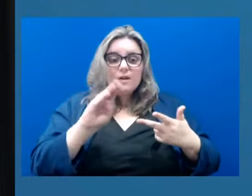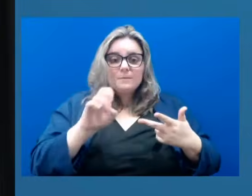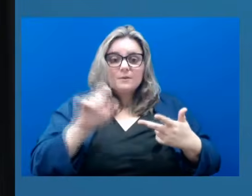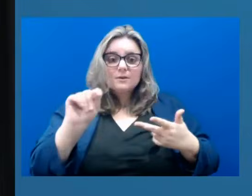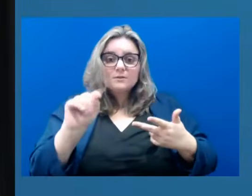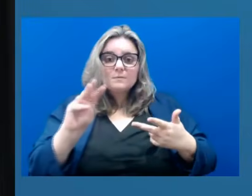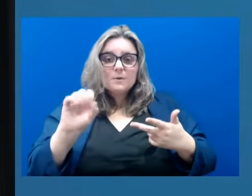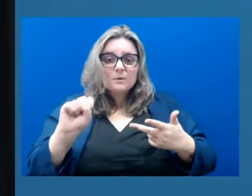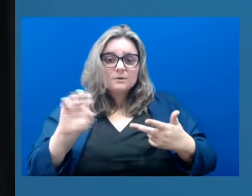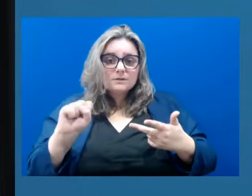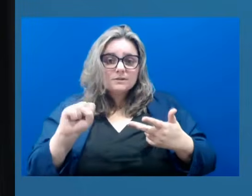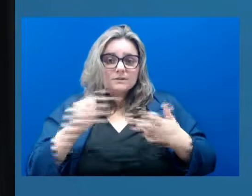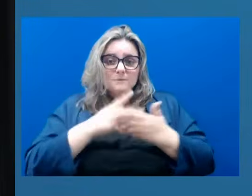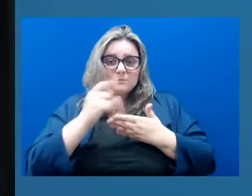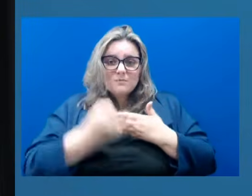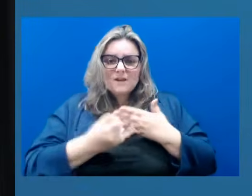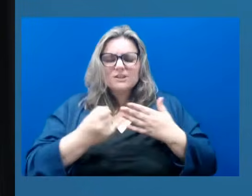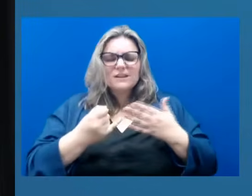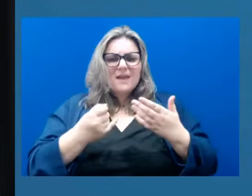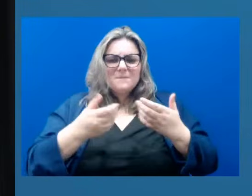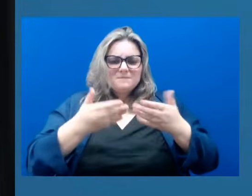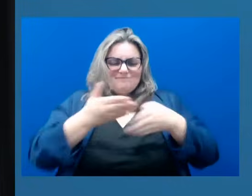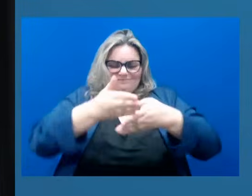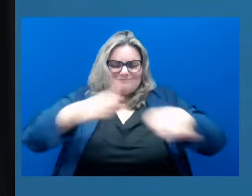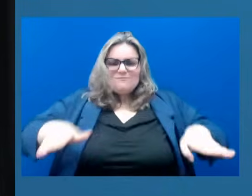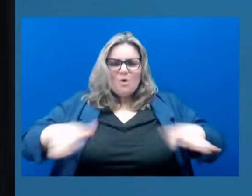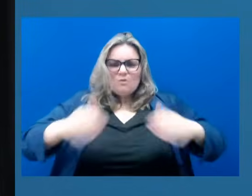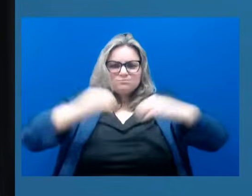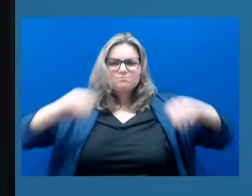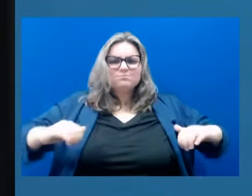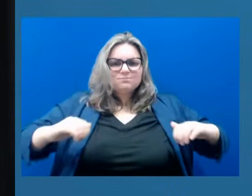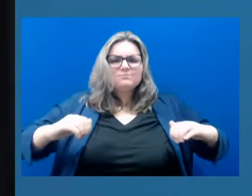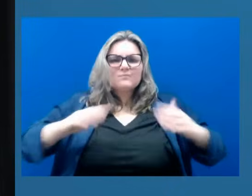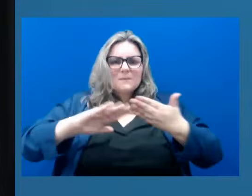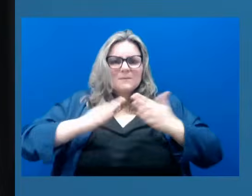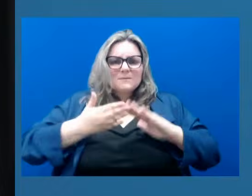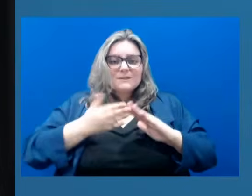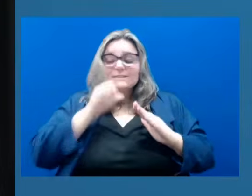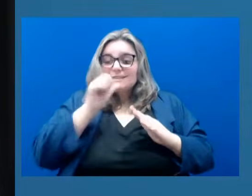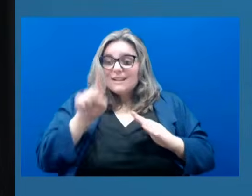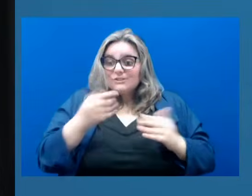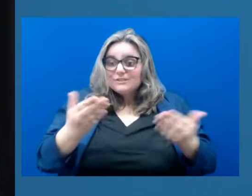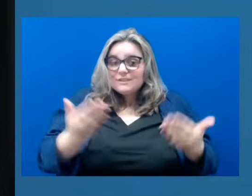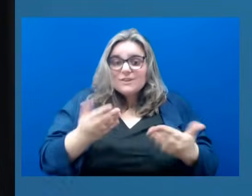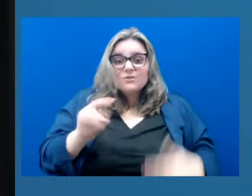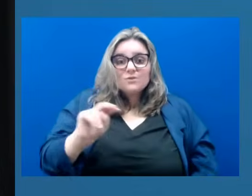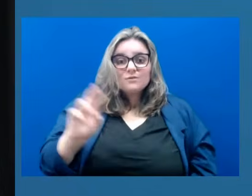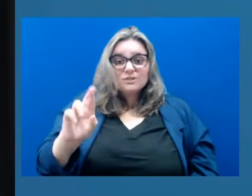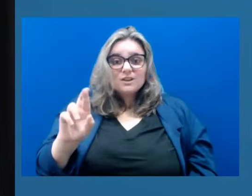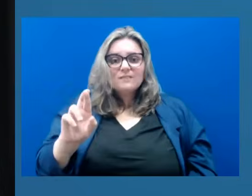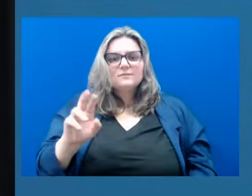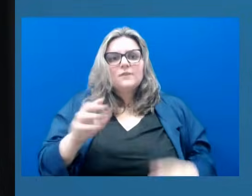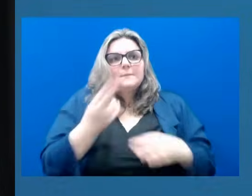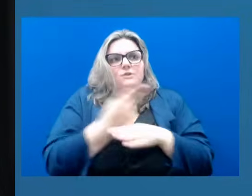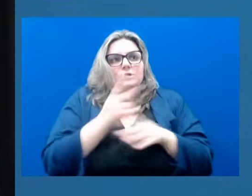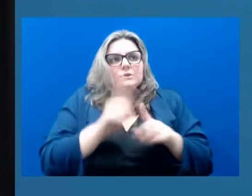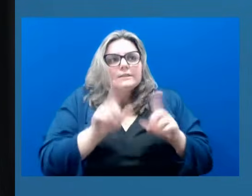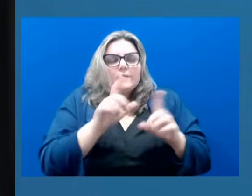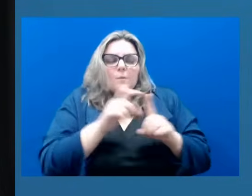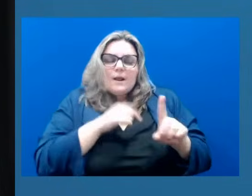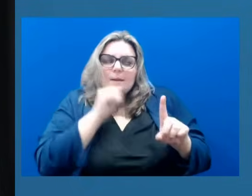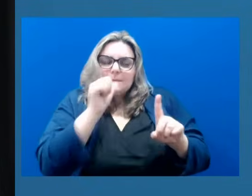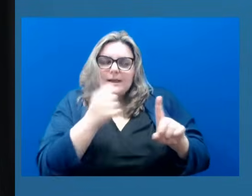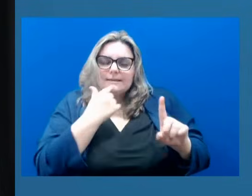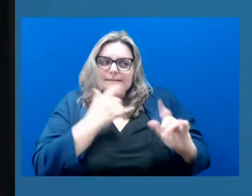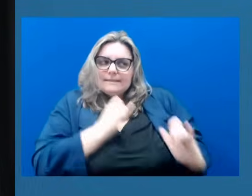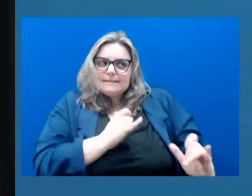and not just ours here in New Rochelle, but so many other places, and continued to say, she used a different word, I'm not gonna use it today, because